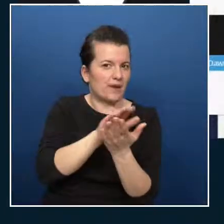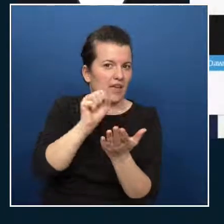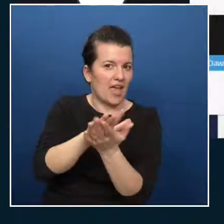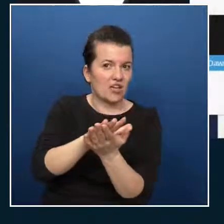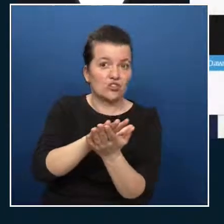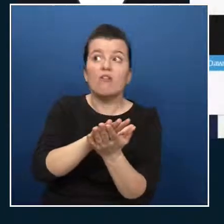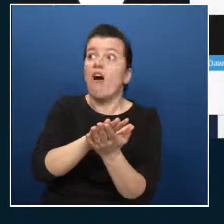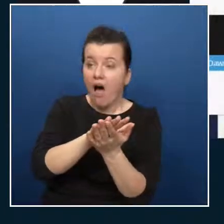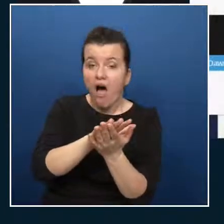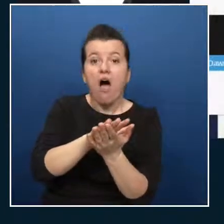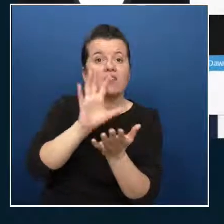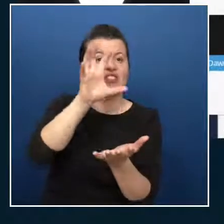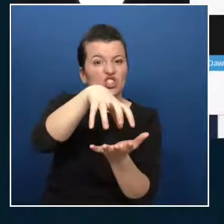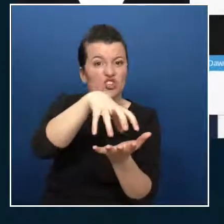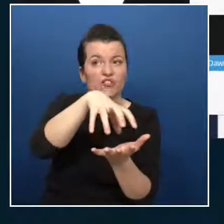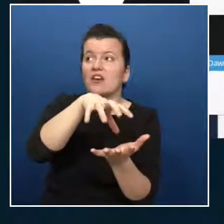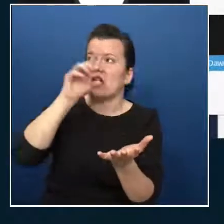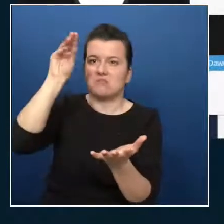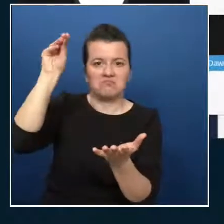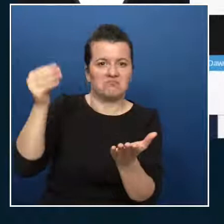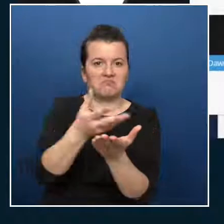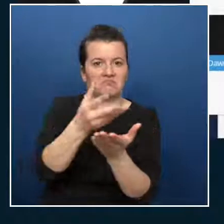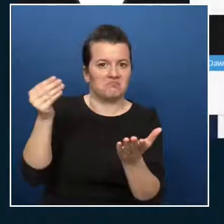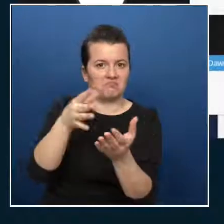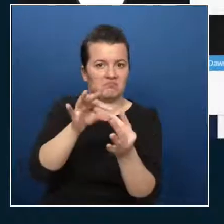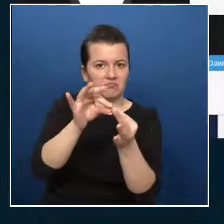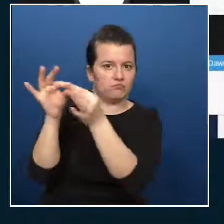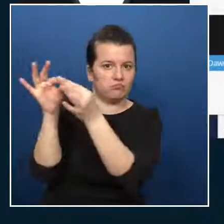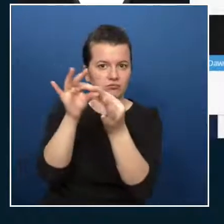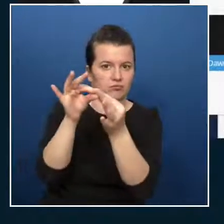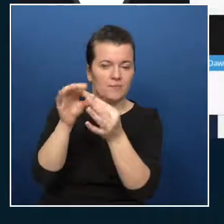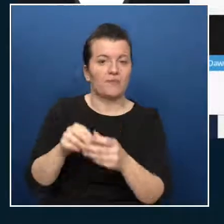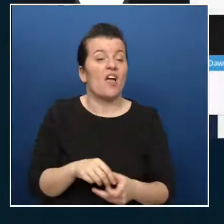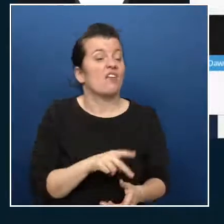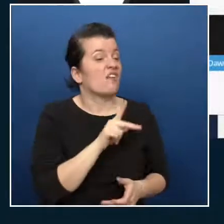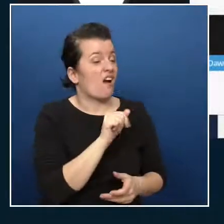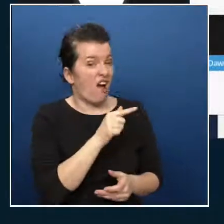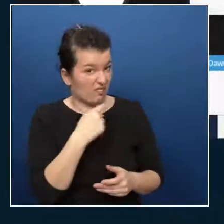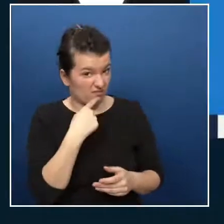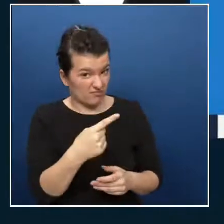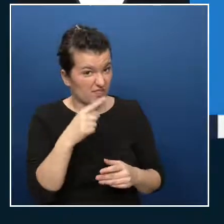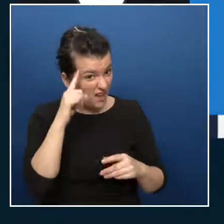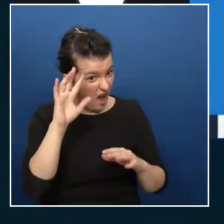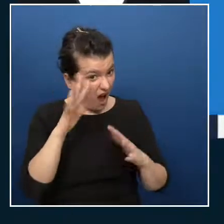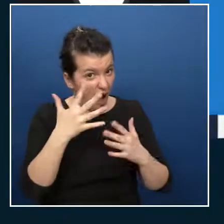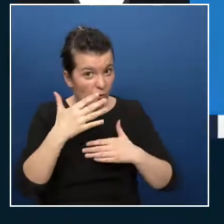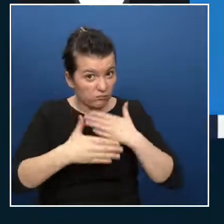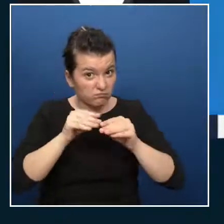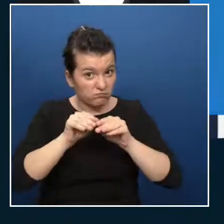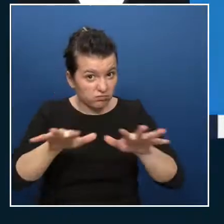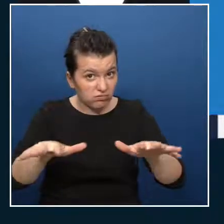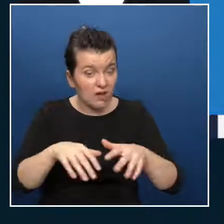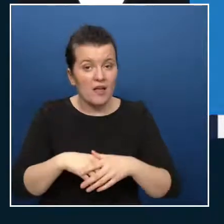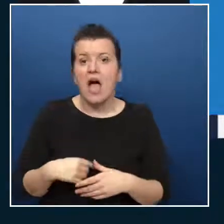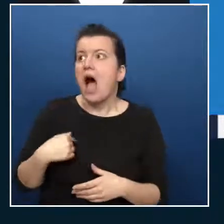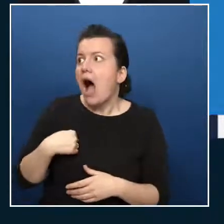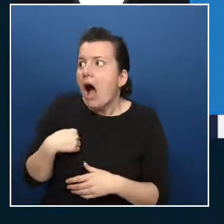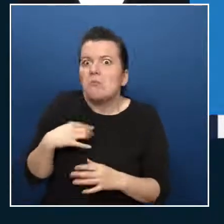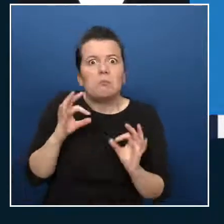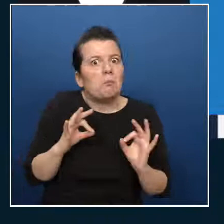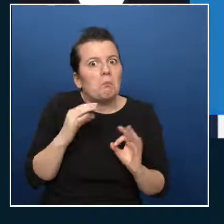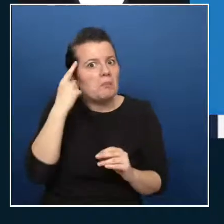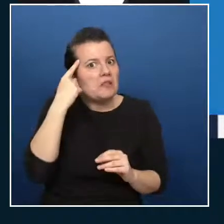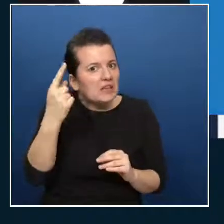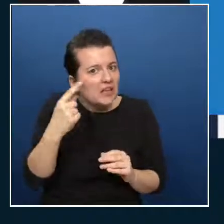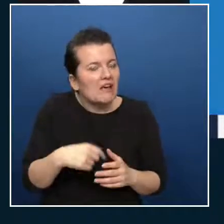have you talked about, performance? And I was like, that's really something I haven't really talked about. So I think that's a question